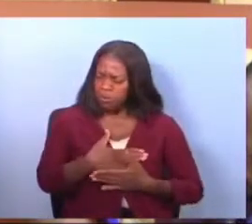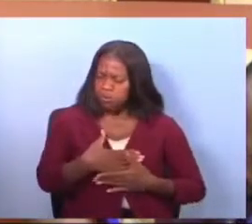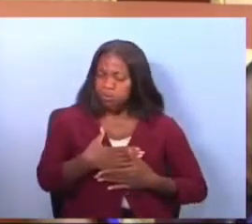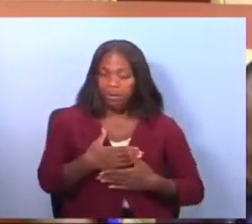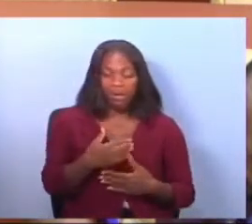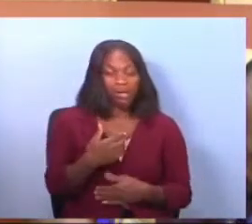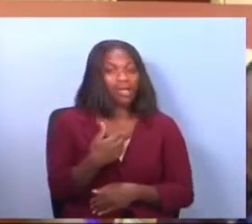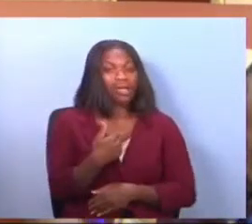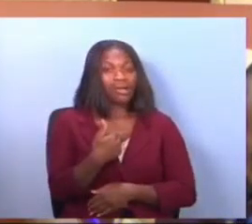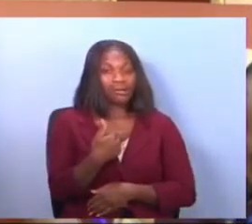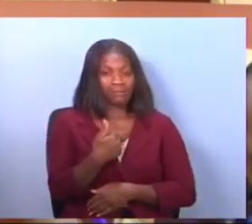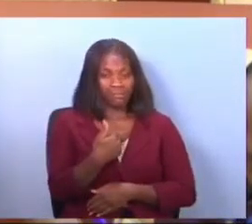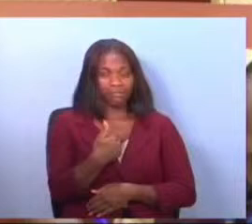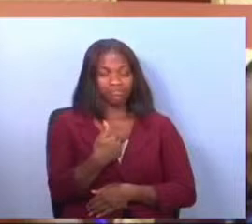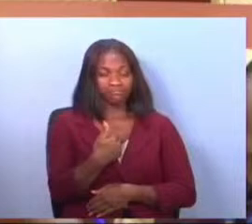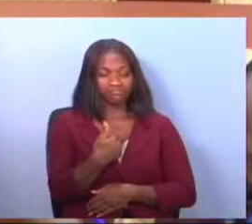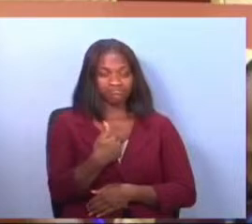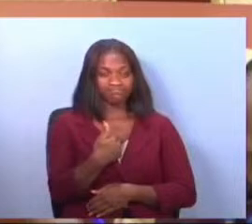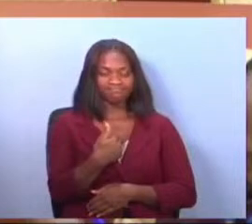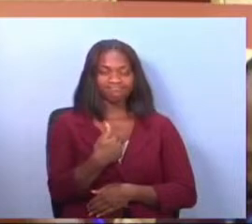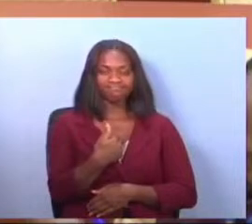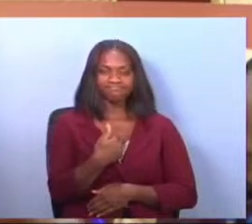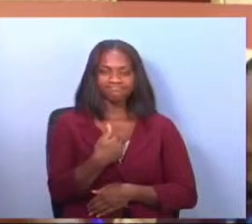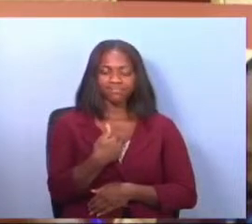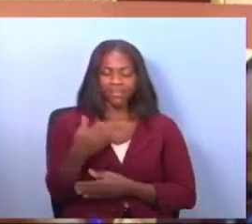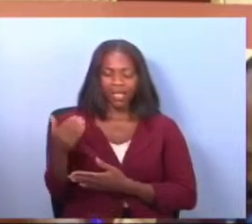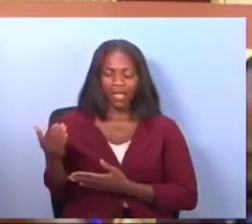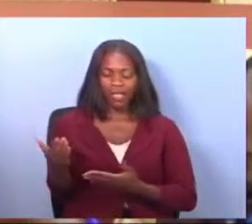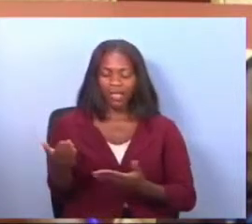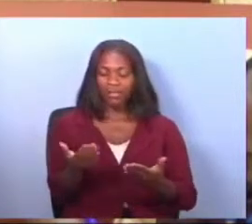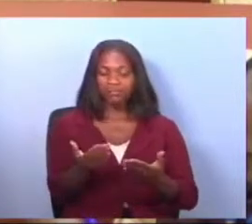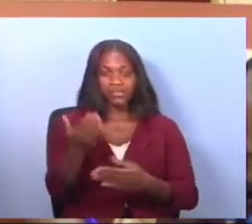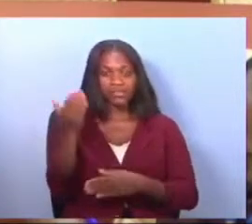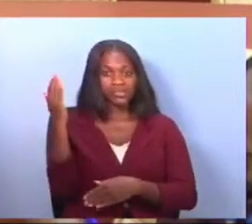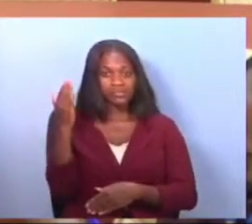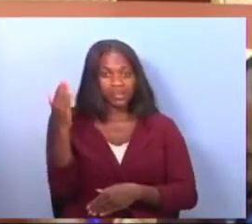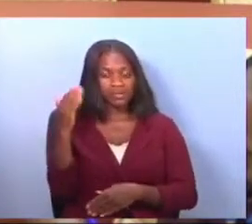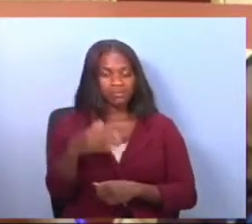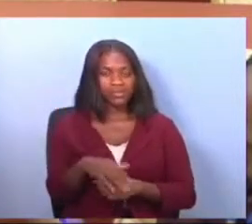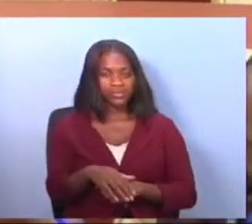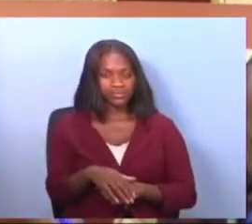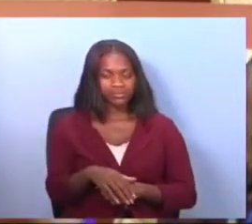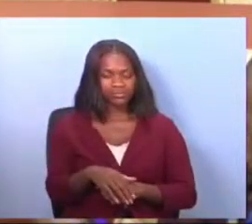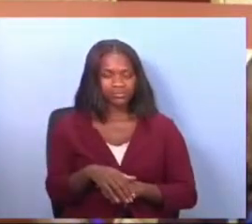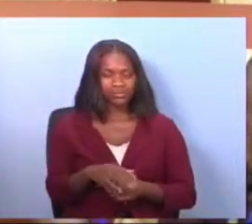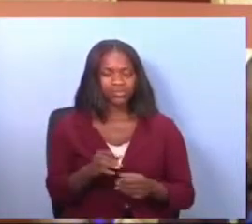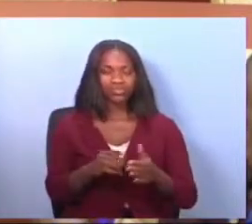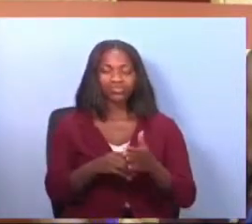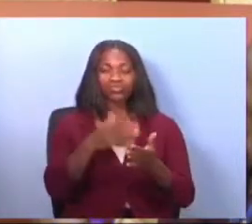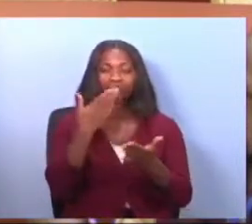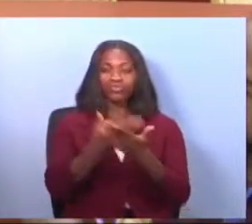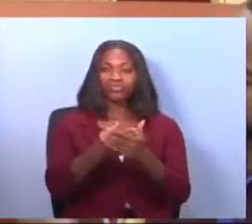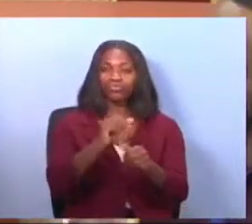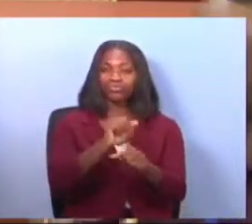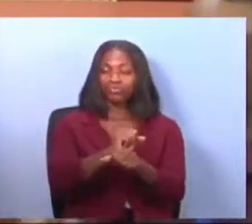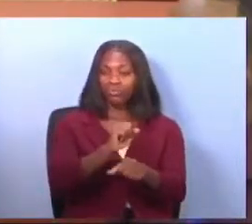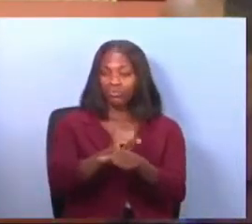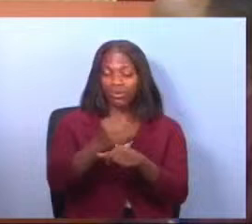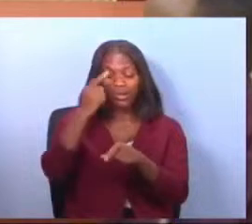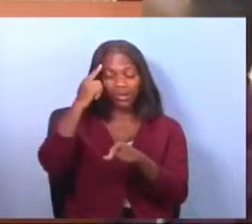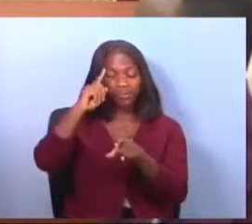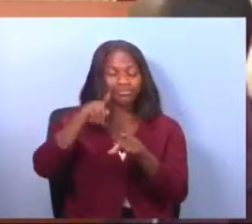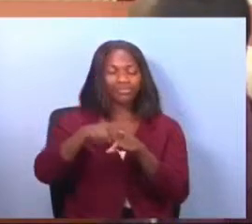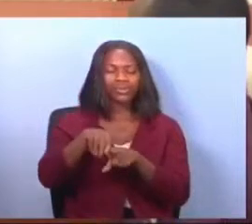that I make this statement to highlight the good work of our brother and colleague,